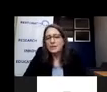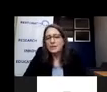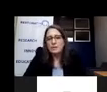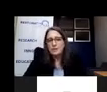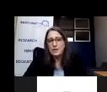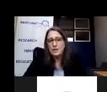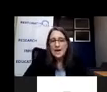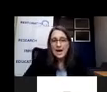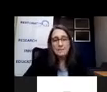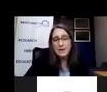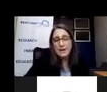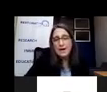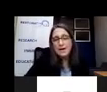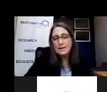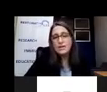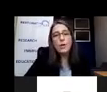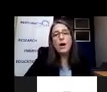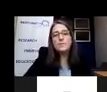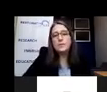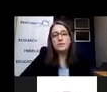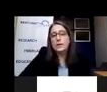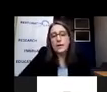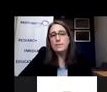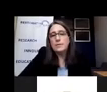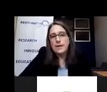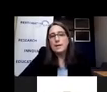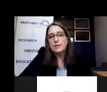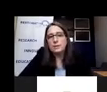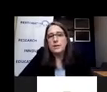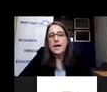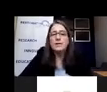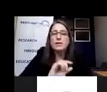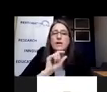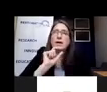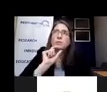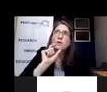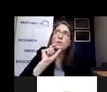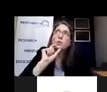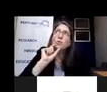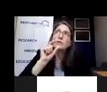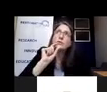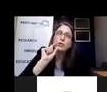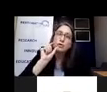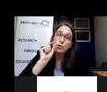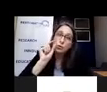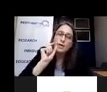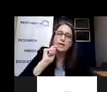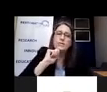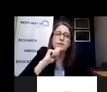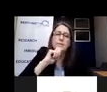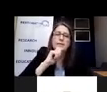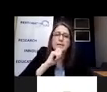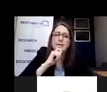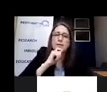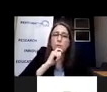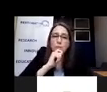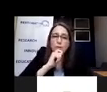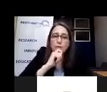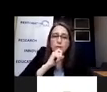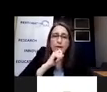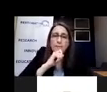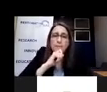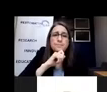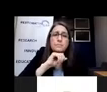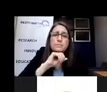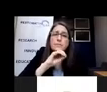That's absolutely. A very good question. You know, absolutely. I would say absolutely. And what the one kind of short answer I'd make to that is, when we